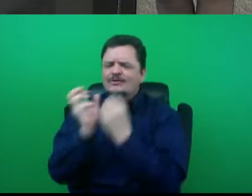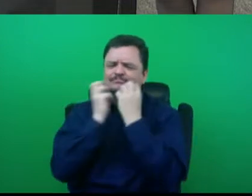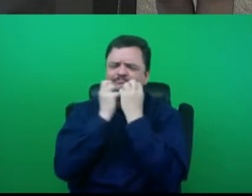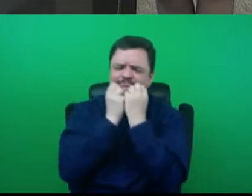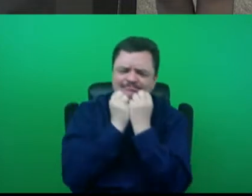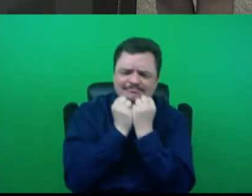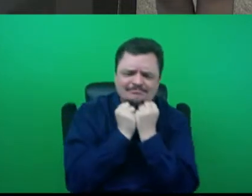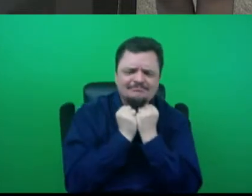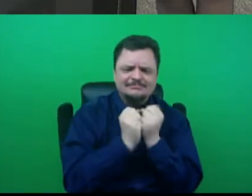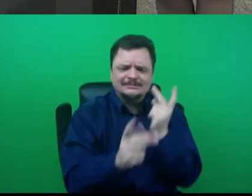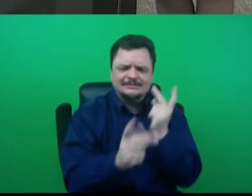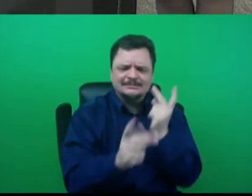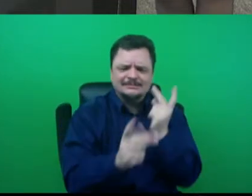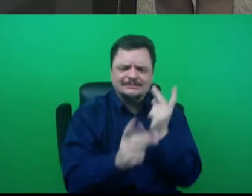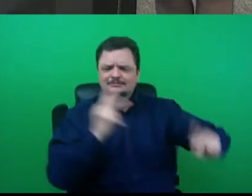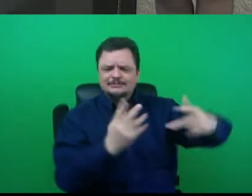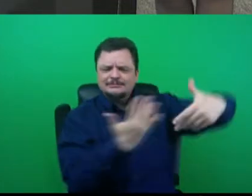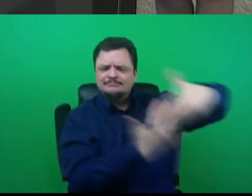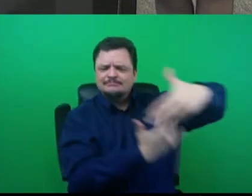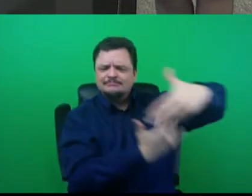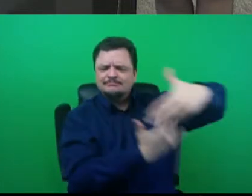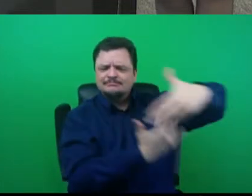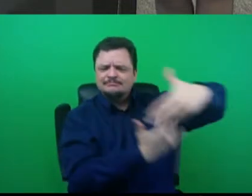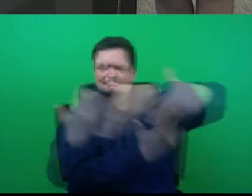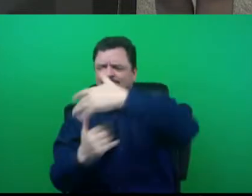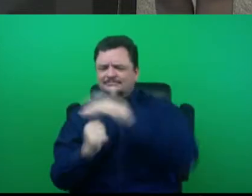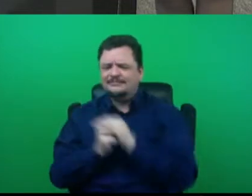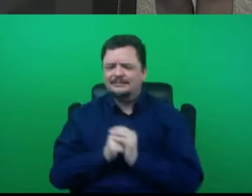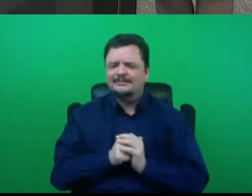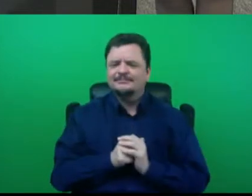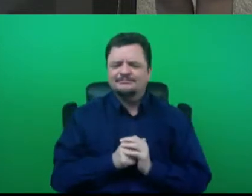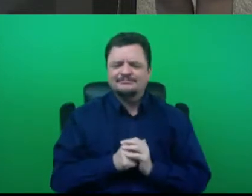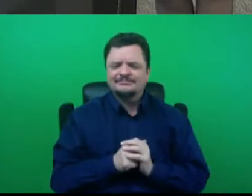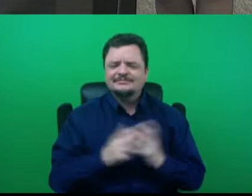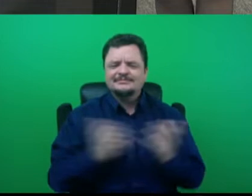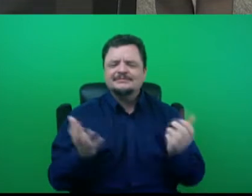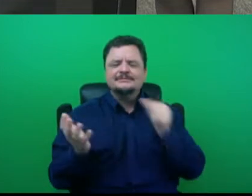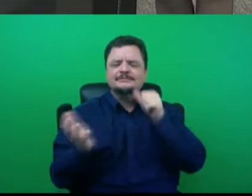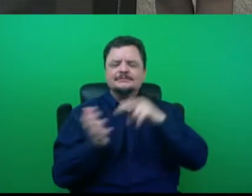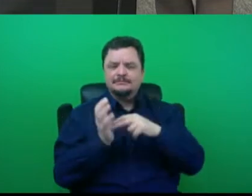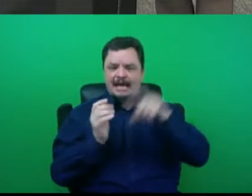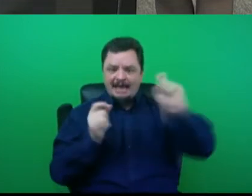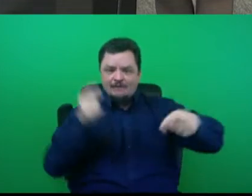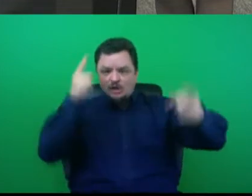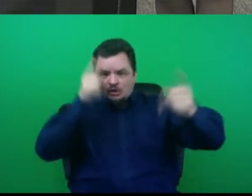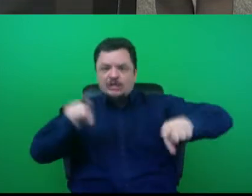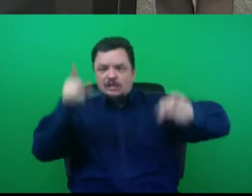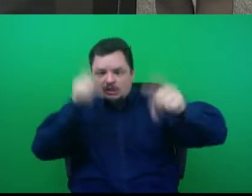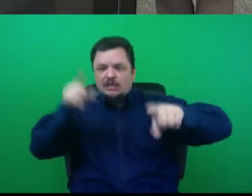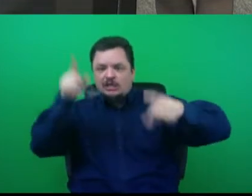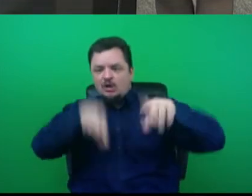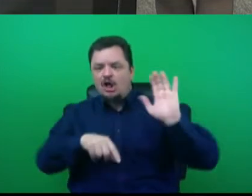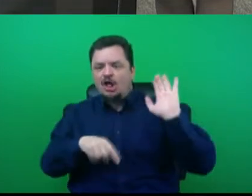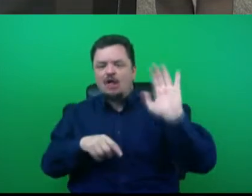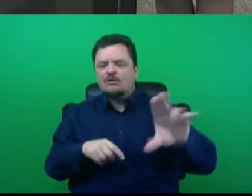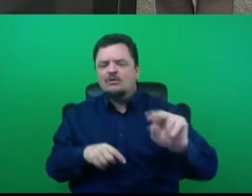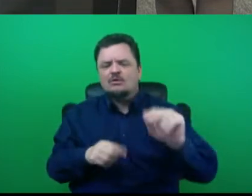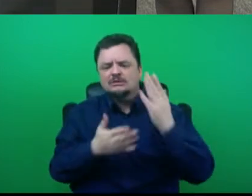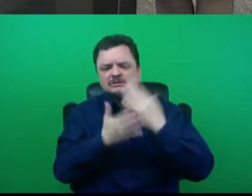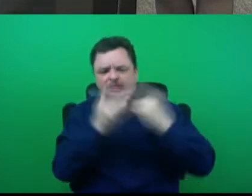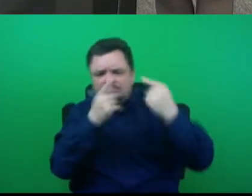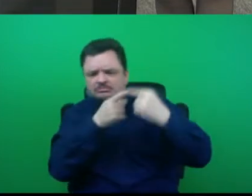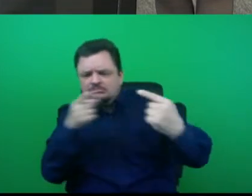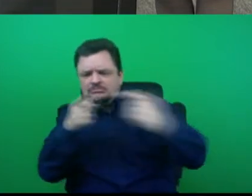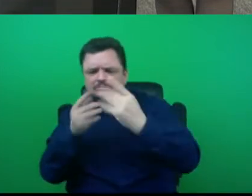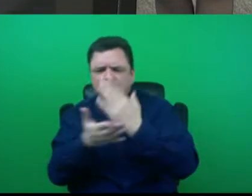That doesn't mean that we're always going to agree on everything, and that's okay. I think it makes for better decisions when we push